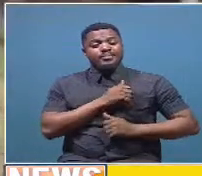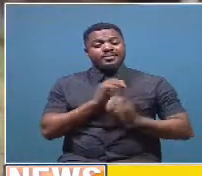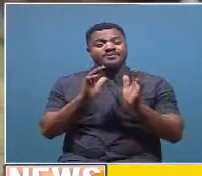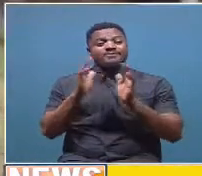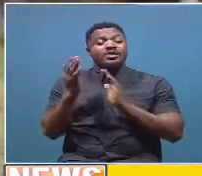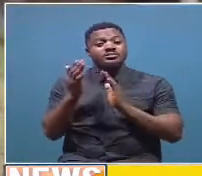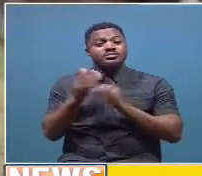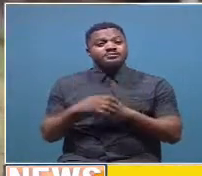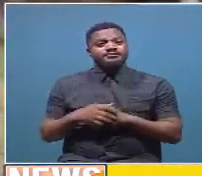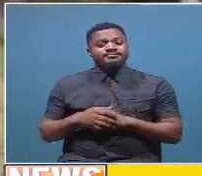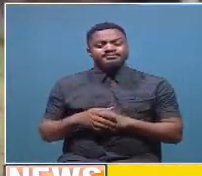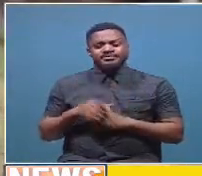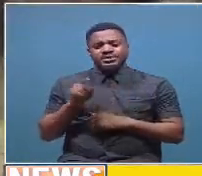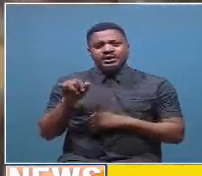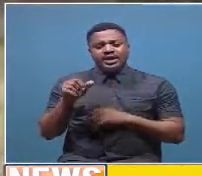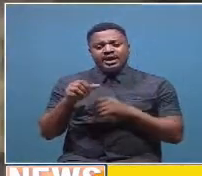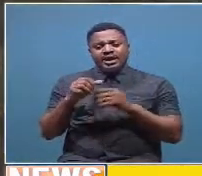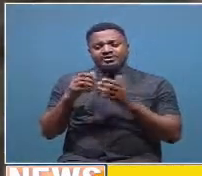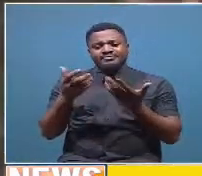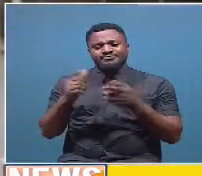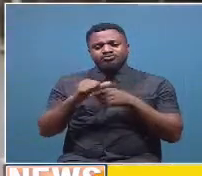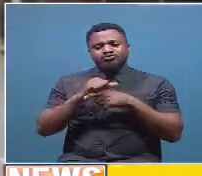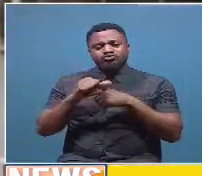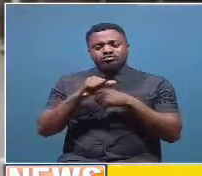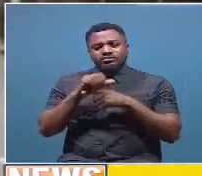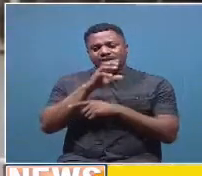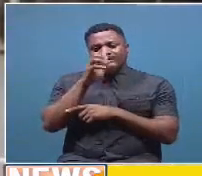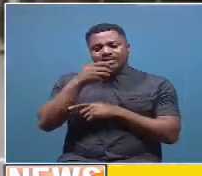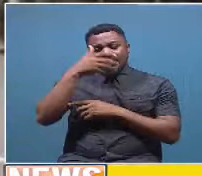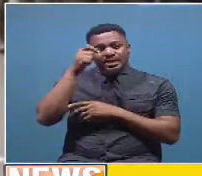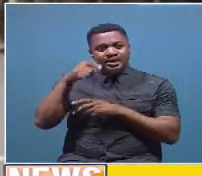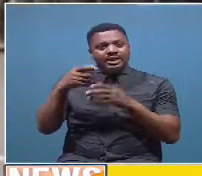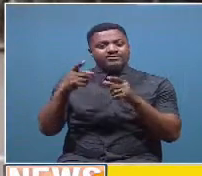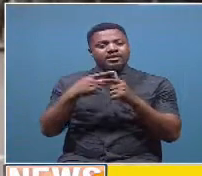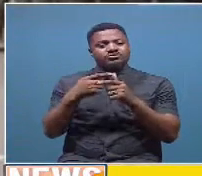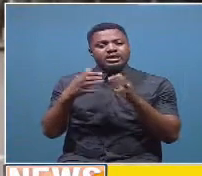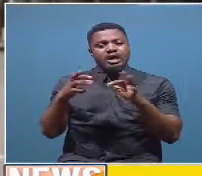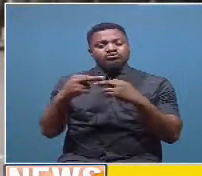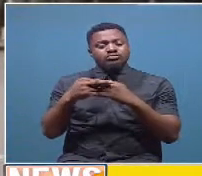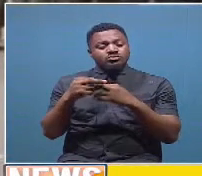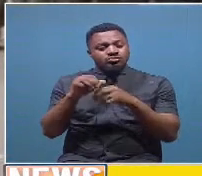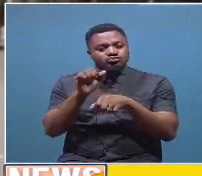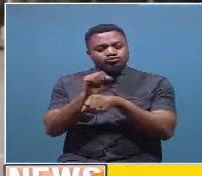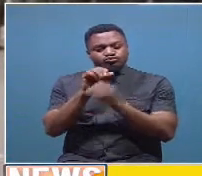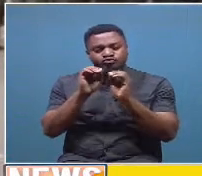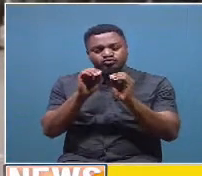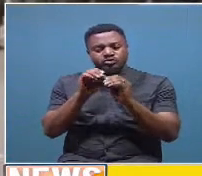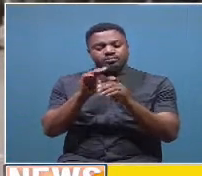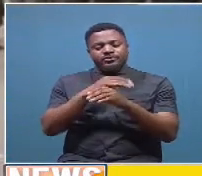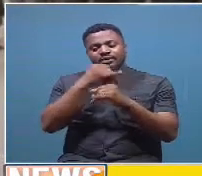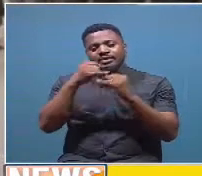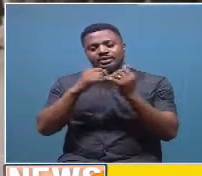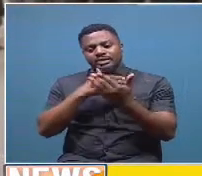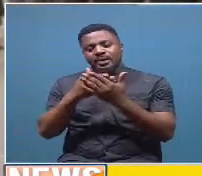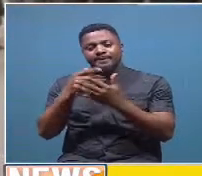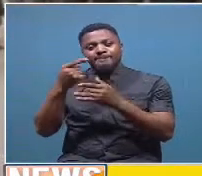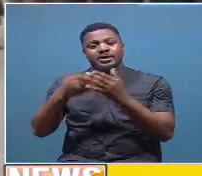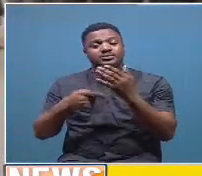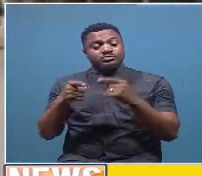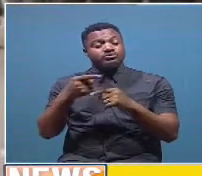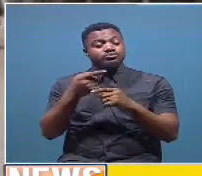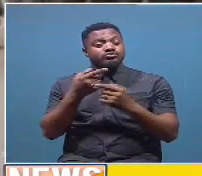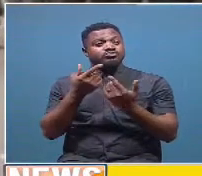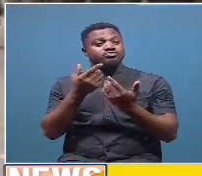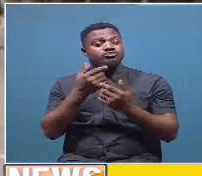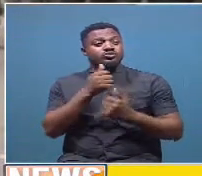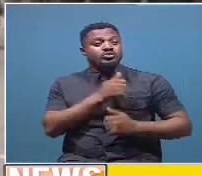having. Exercise African Lion begins with classroom work and lasts till the end of the month. The soldiers are expected to